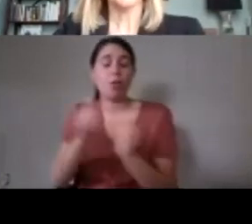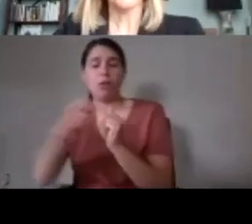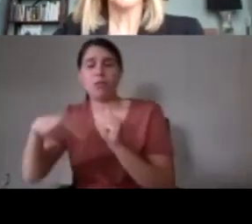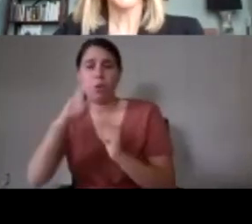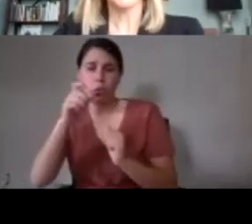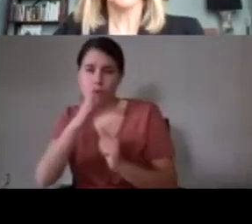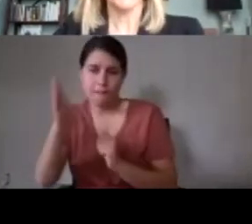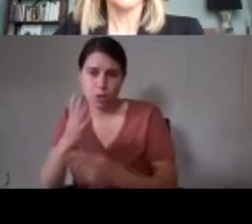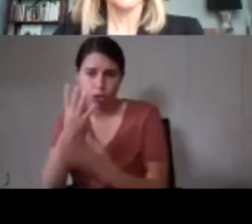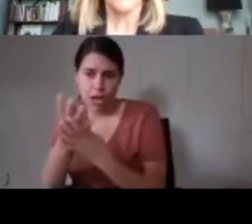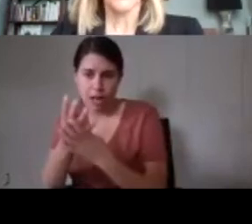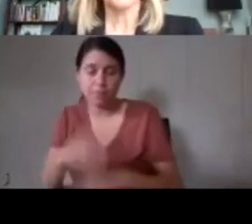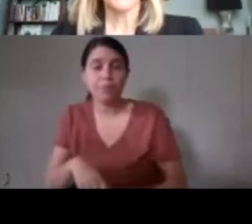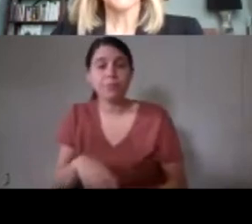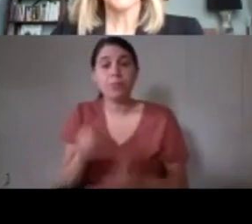So without adjustment,